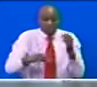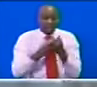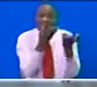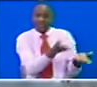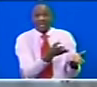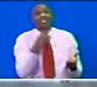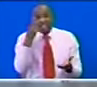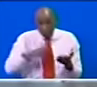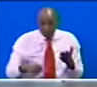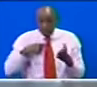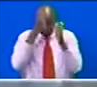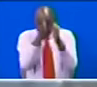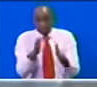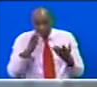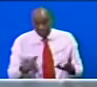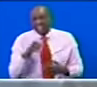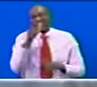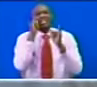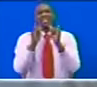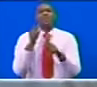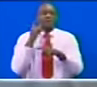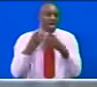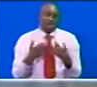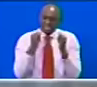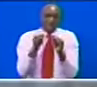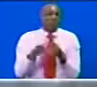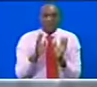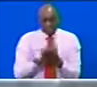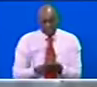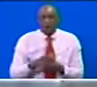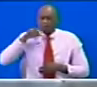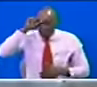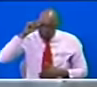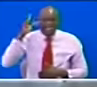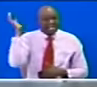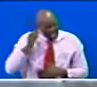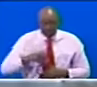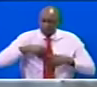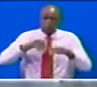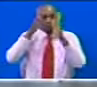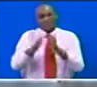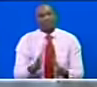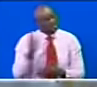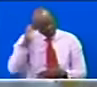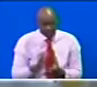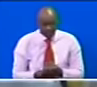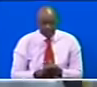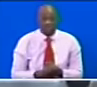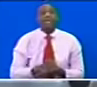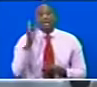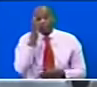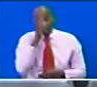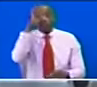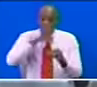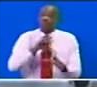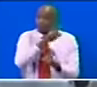rally people around personalities is a new experiment. Coast has never rallied around personality. We voted for Kibaki en